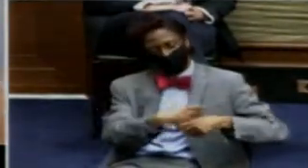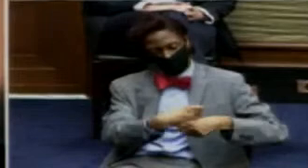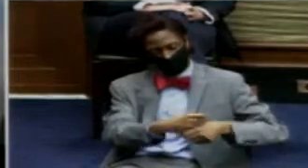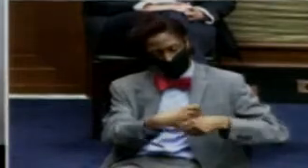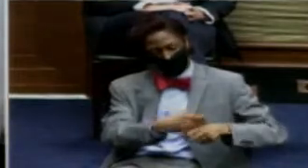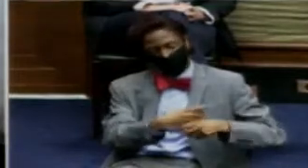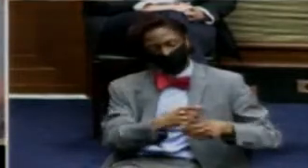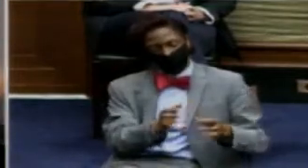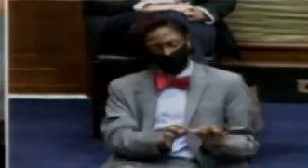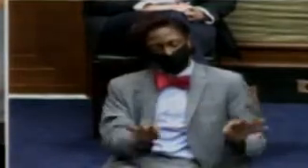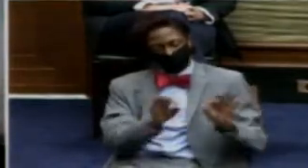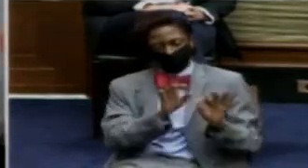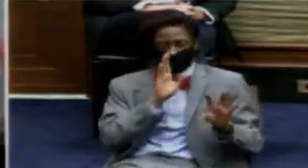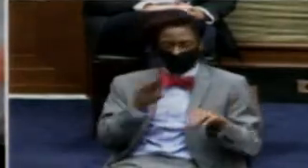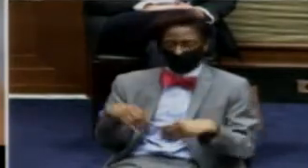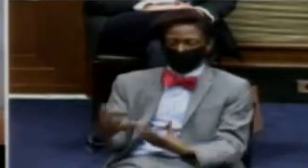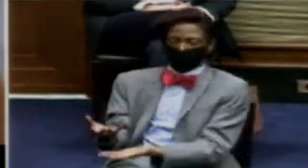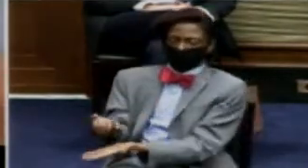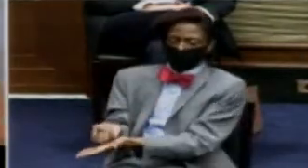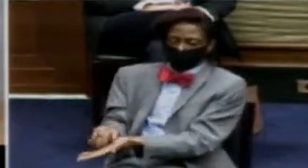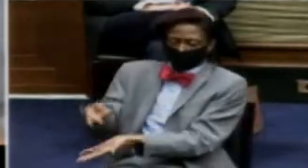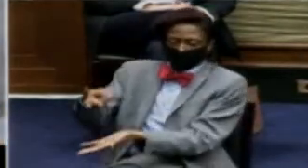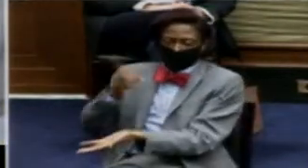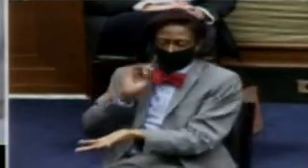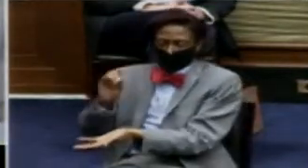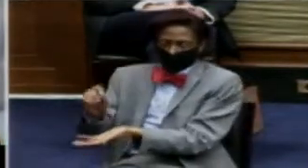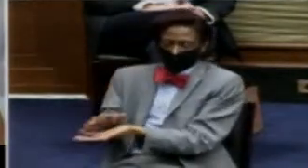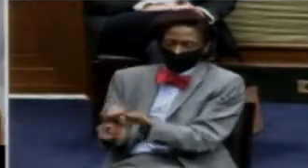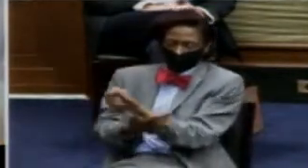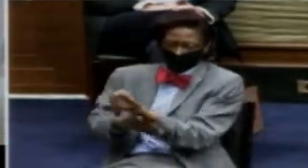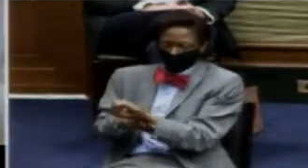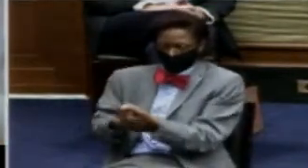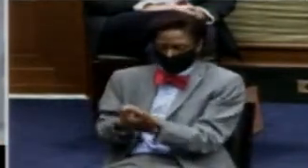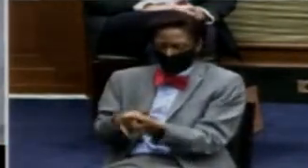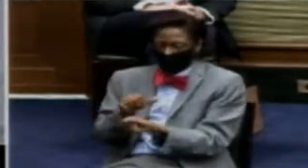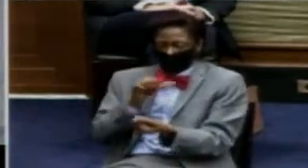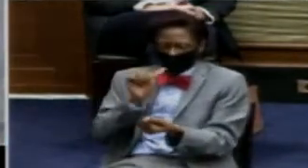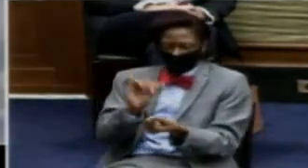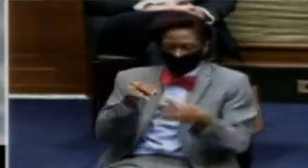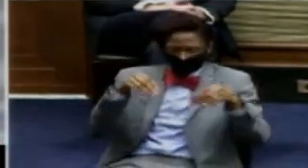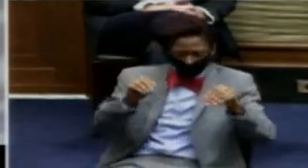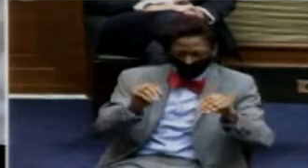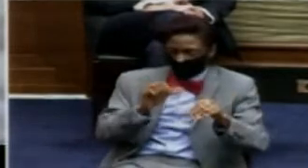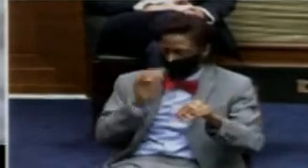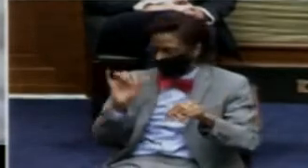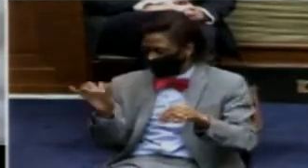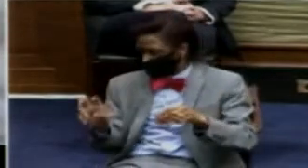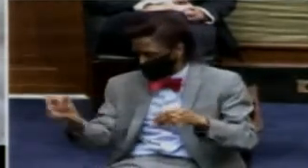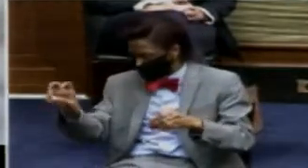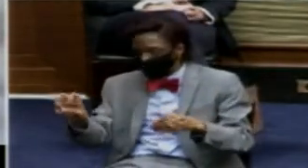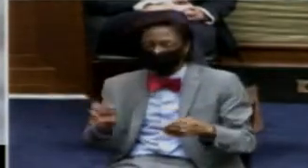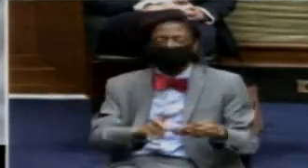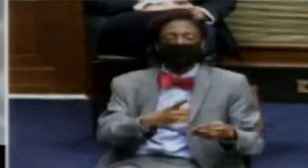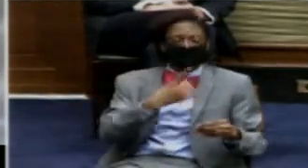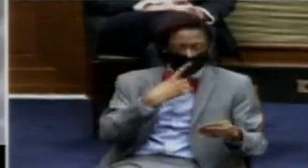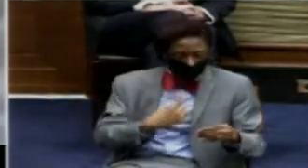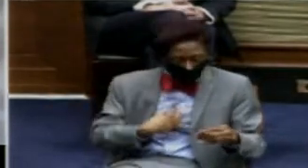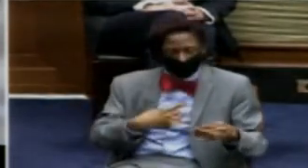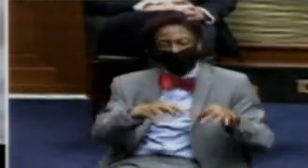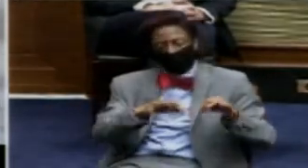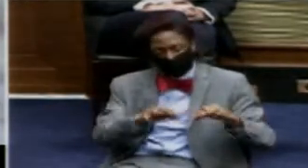creating wealth of the country in a way retail or tourism is not. Can you tell me about the manufacturing